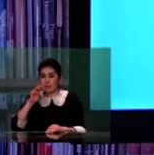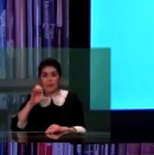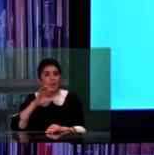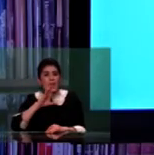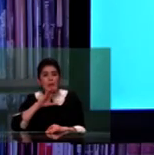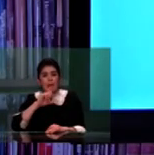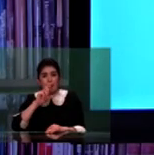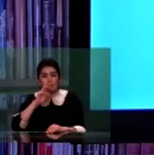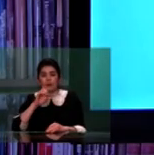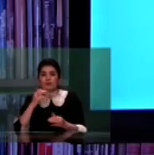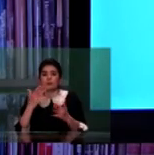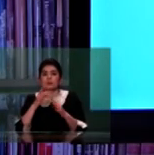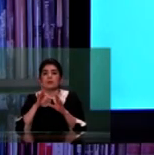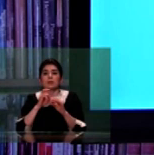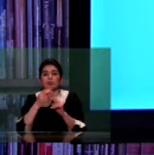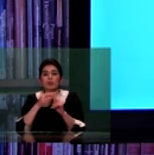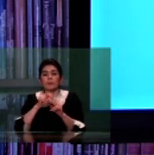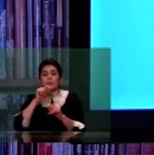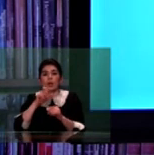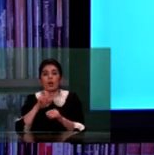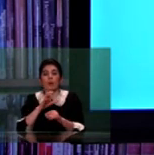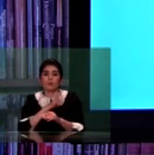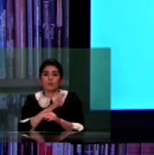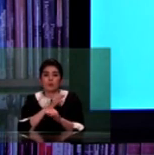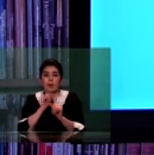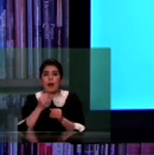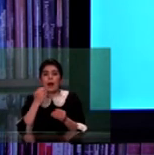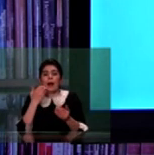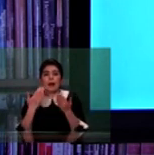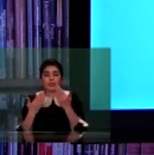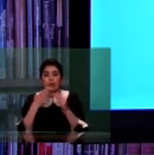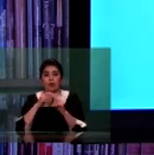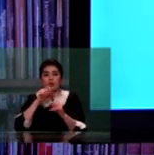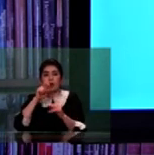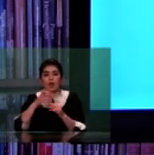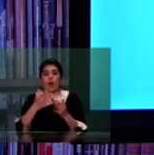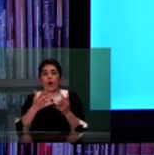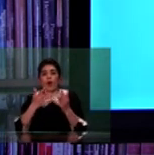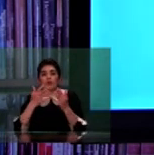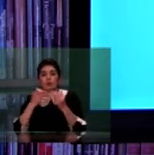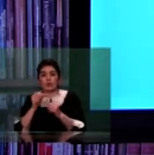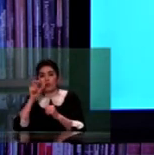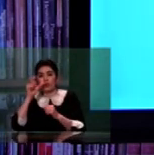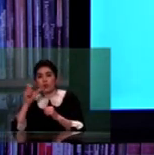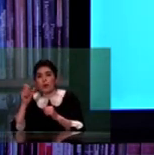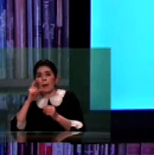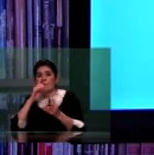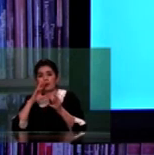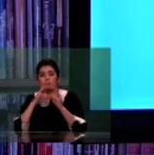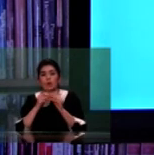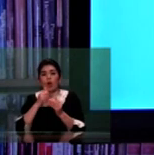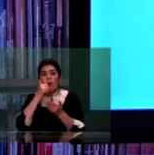bo'lmagan. Qanday tanlama reprezentativ bo'ladi? Agar undagi olgan odamlar miqdori